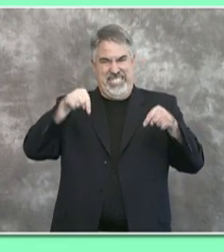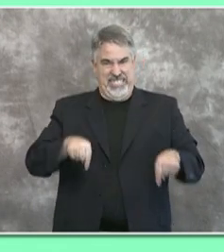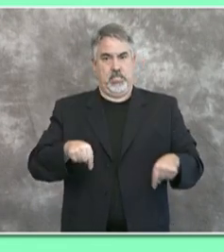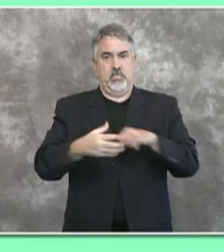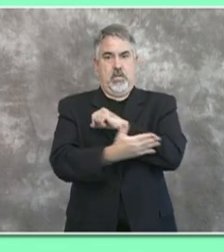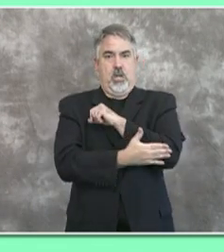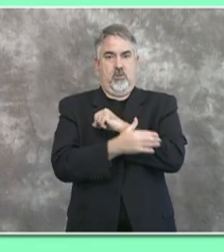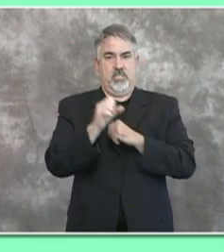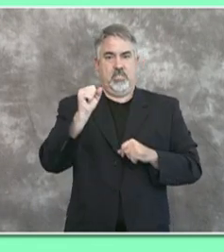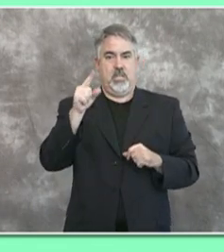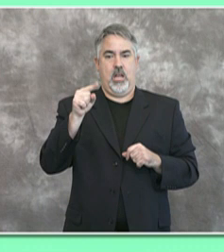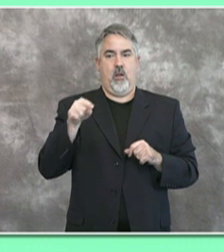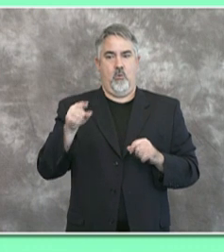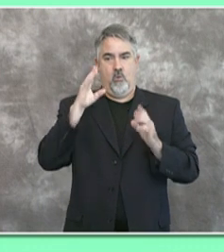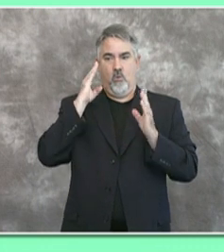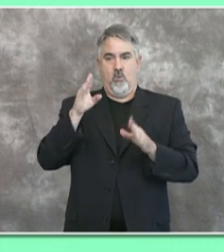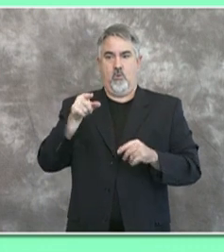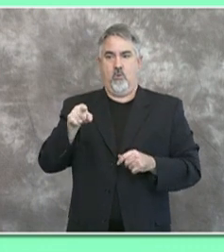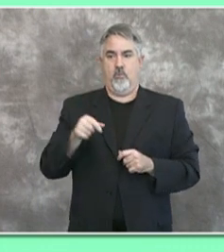area there is the